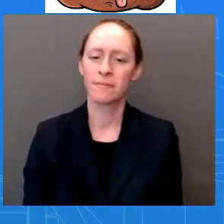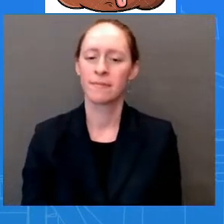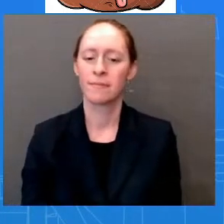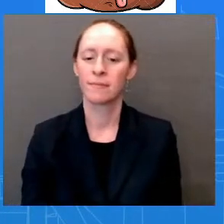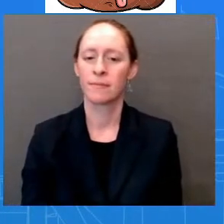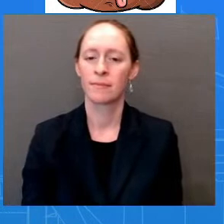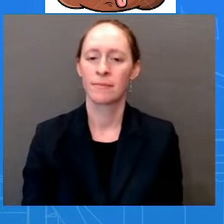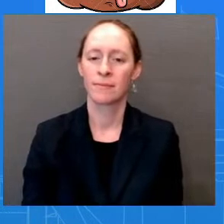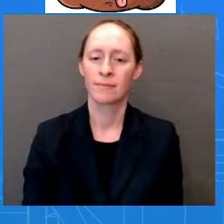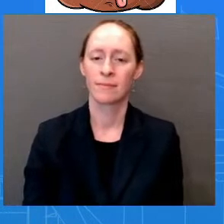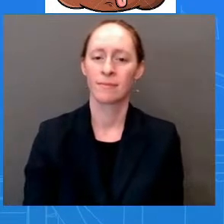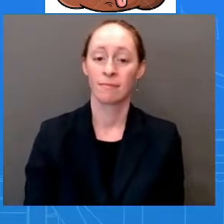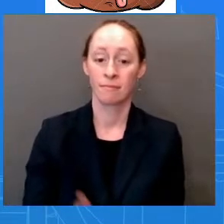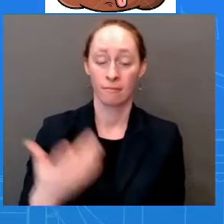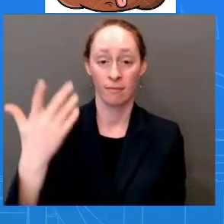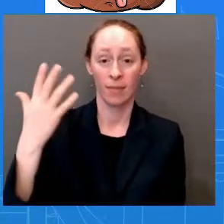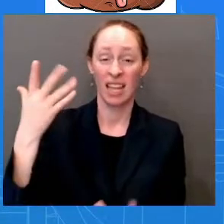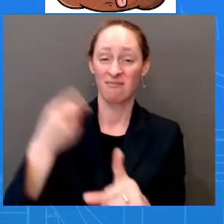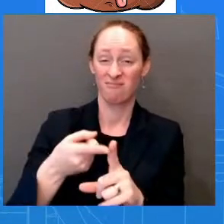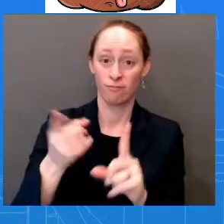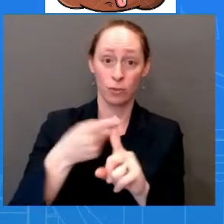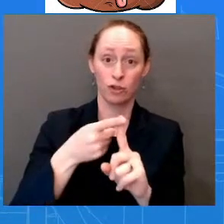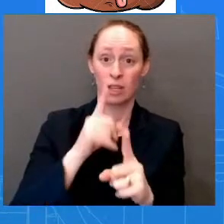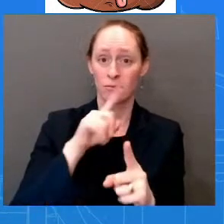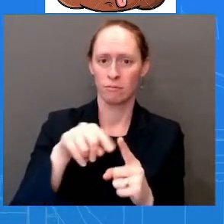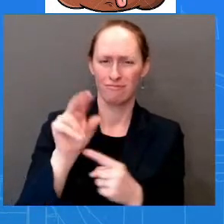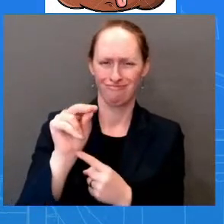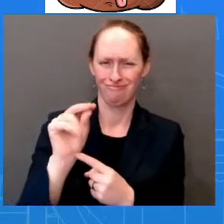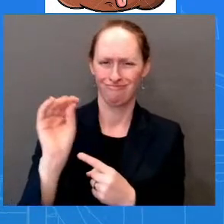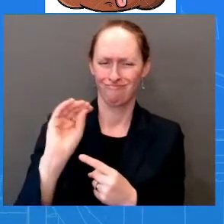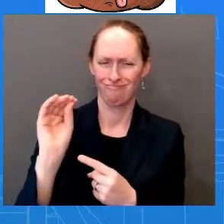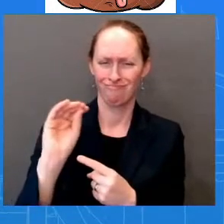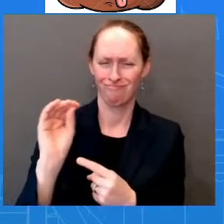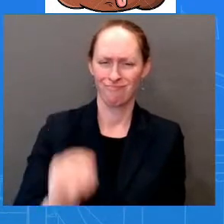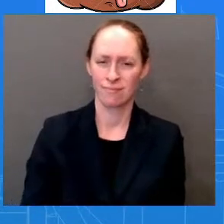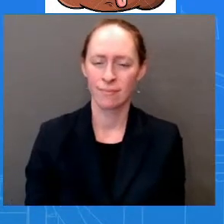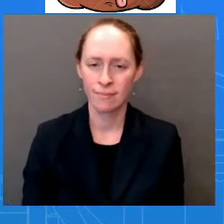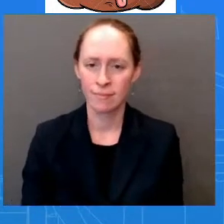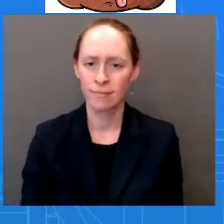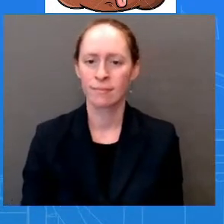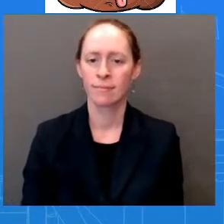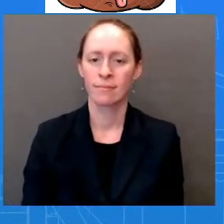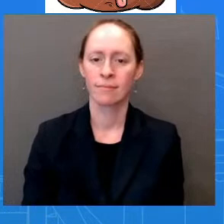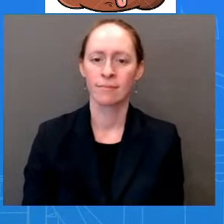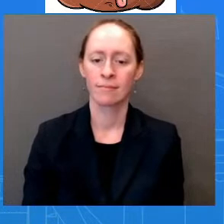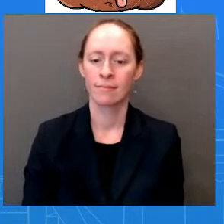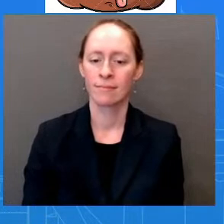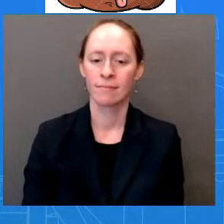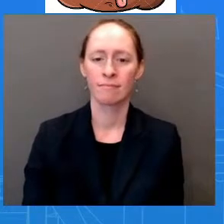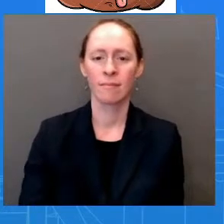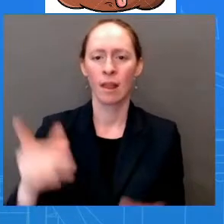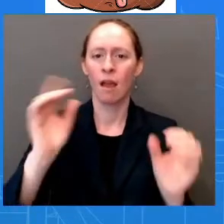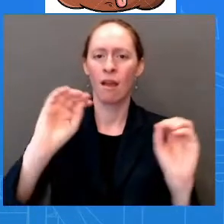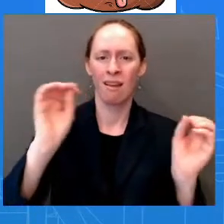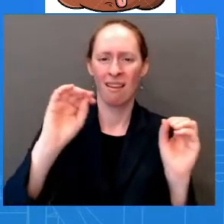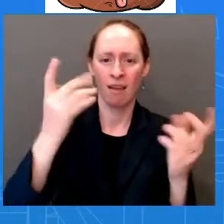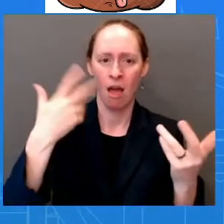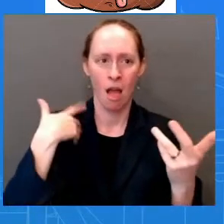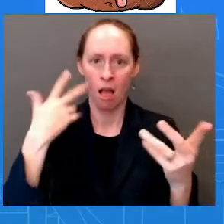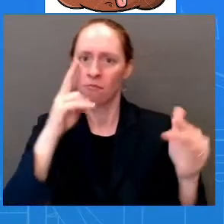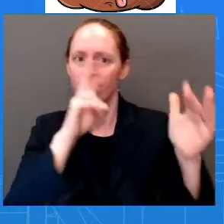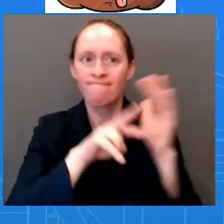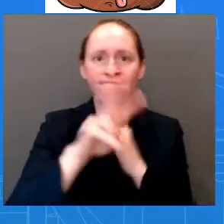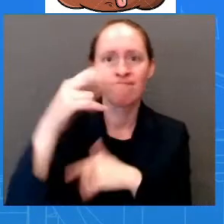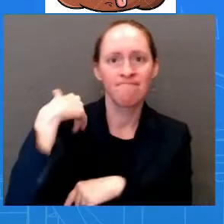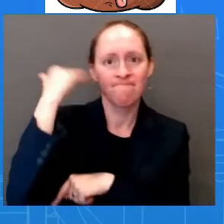can't predict with any certainty. So we don't know what Mother Nature is going to throw at us. That said, these subvariants, obviously we're tracking them